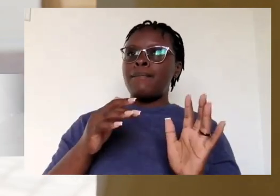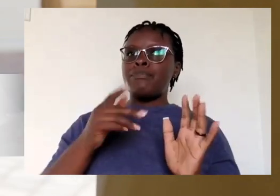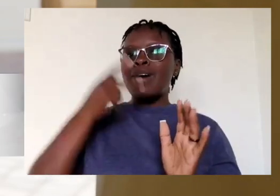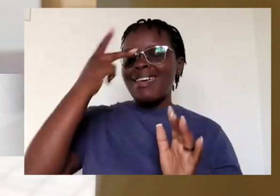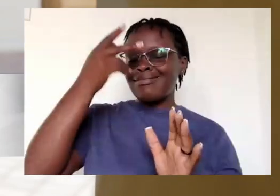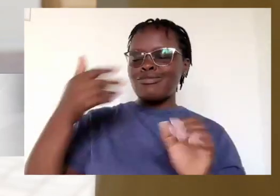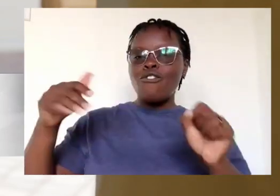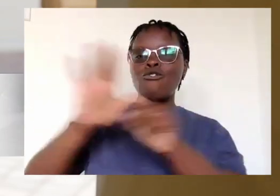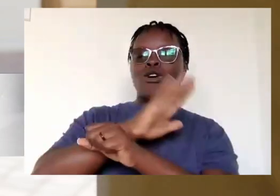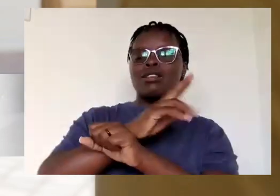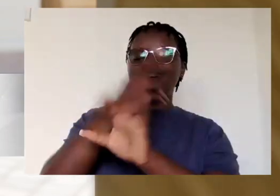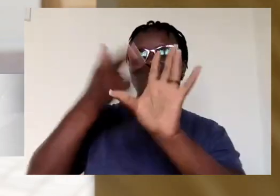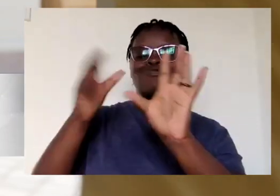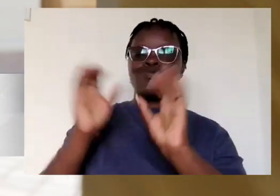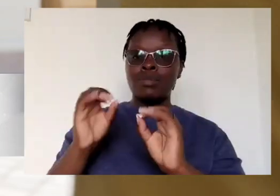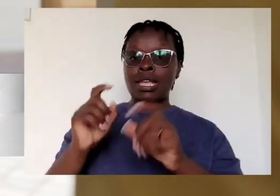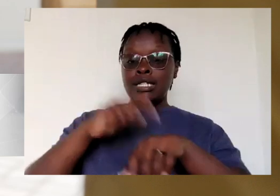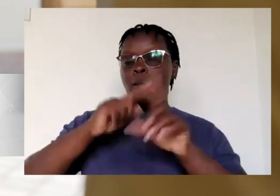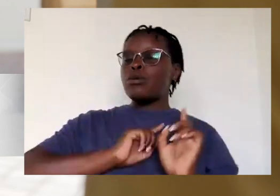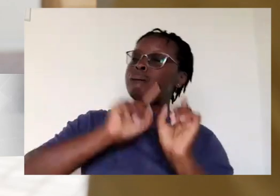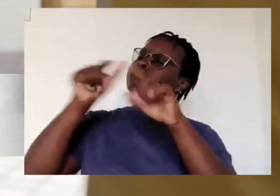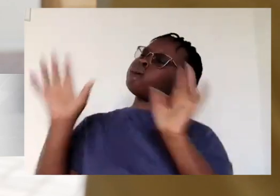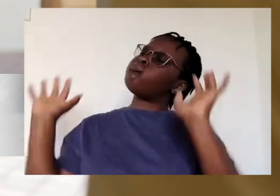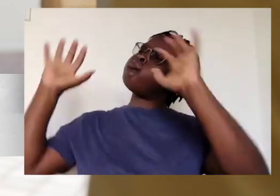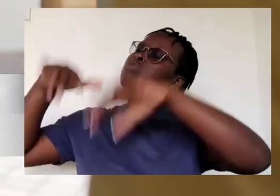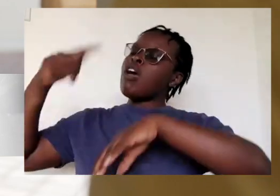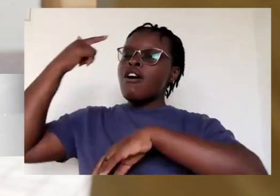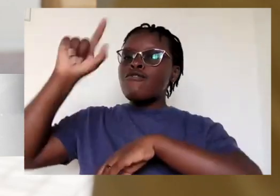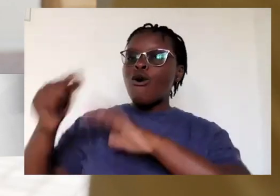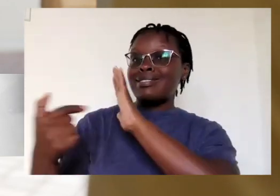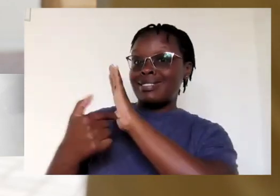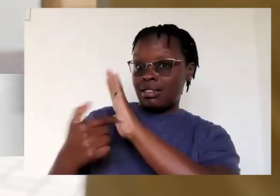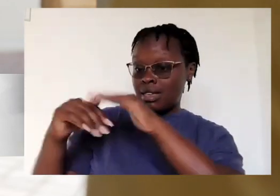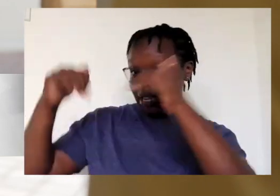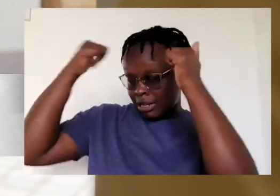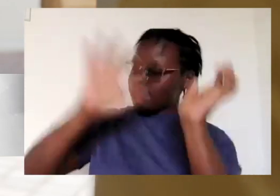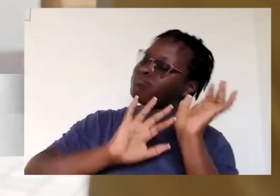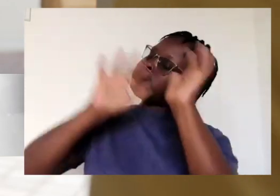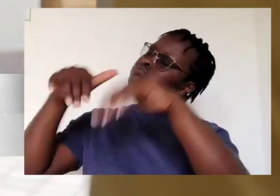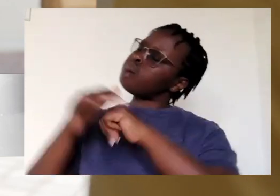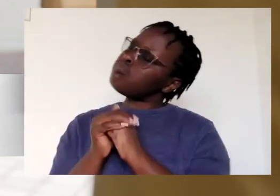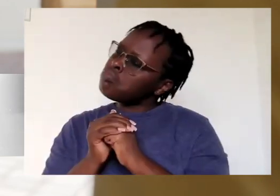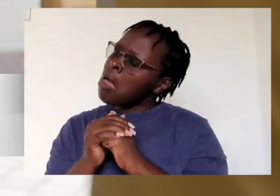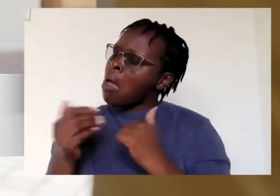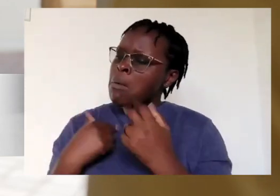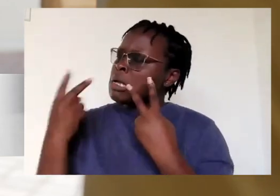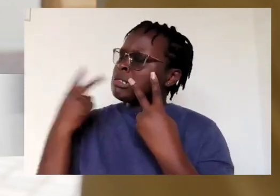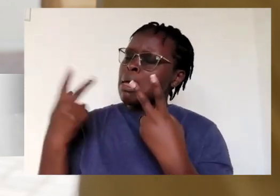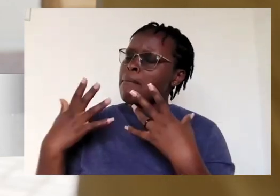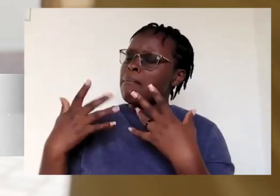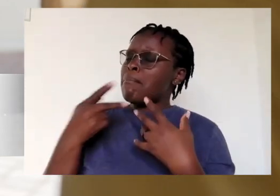that when we go to the EdTech summits or spaces, parents have no voice in there. We don't see parents.